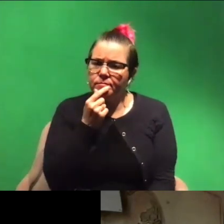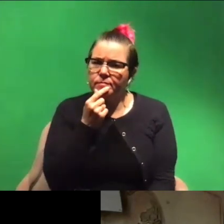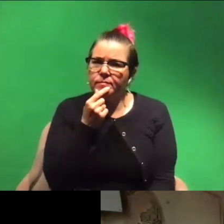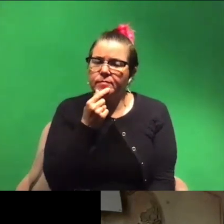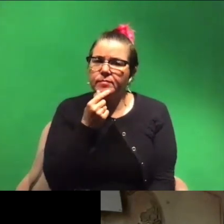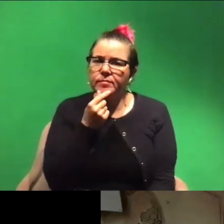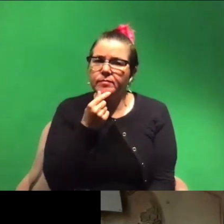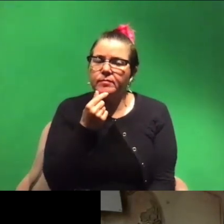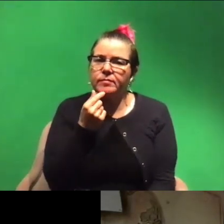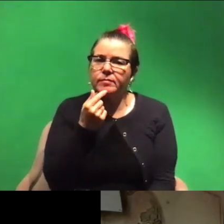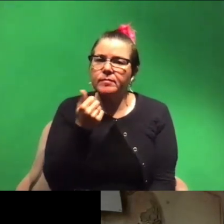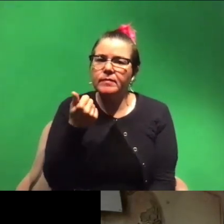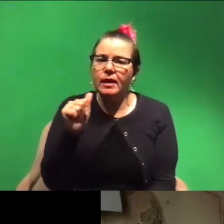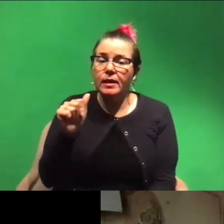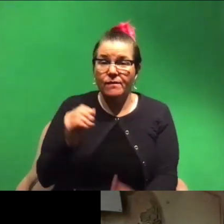in the Himalayas?